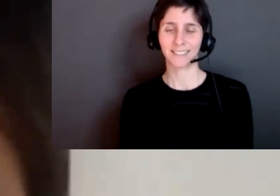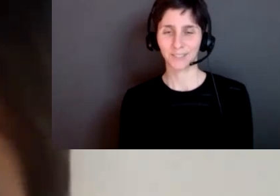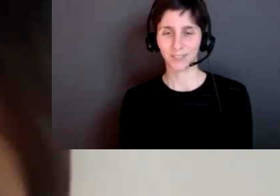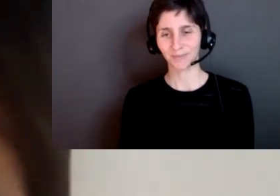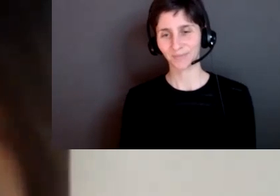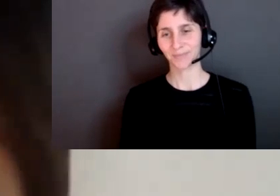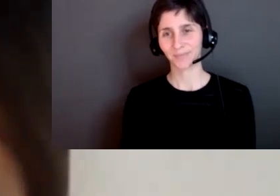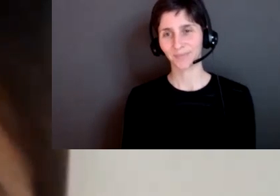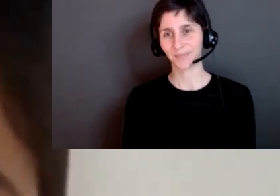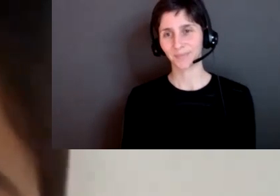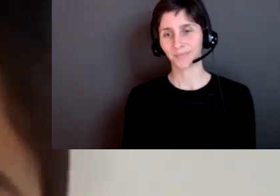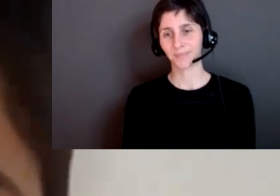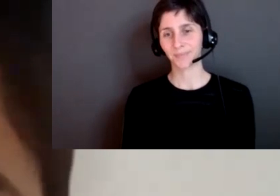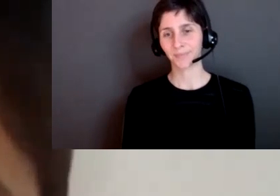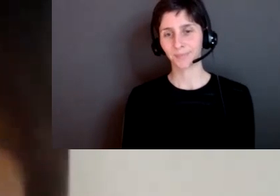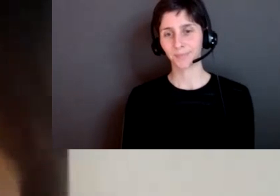so